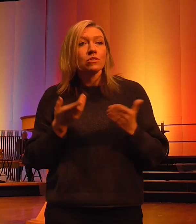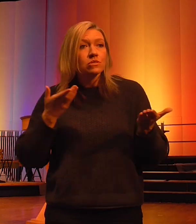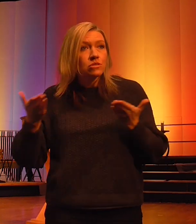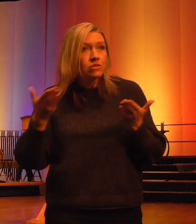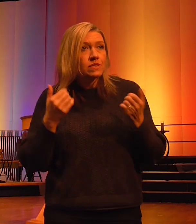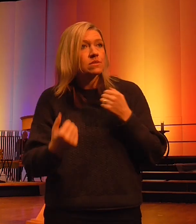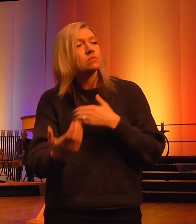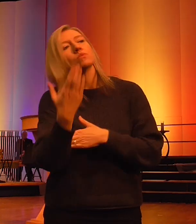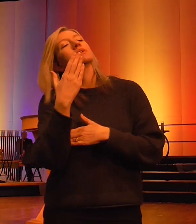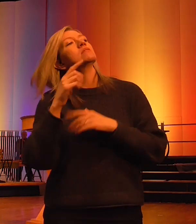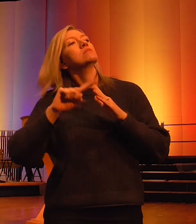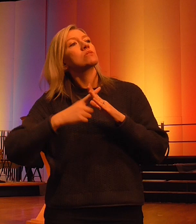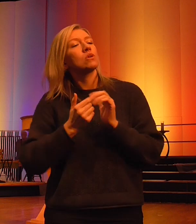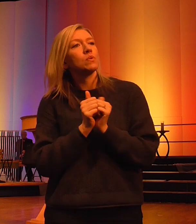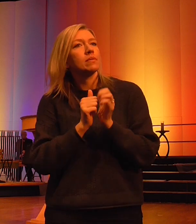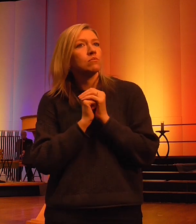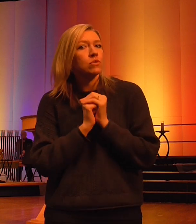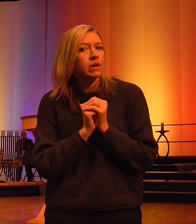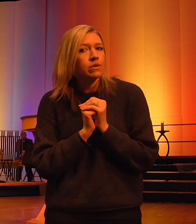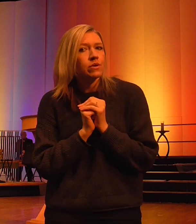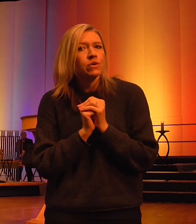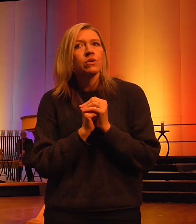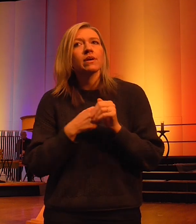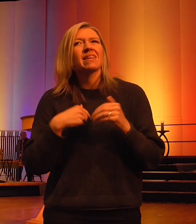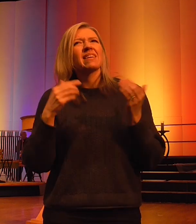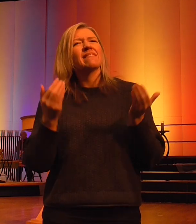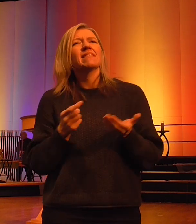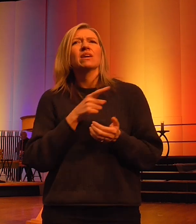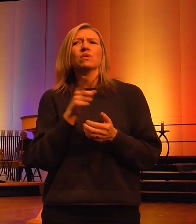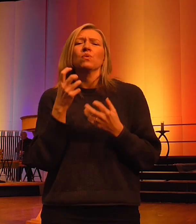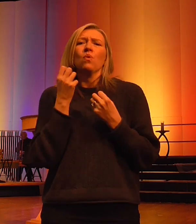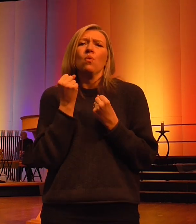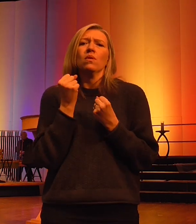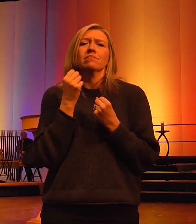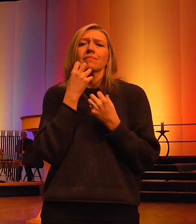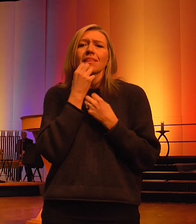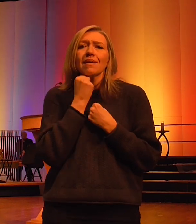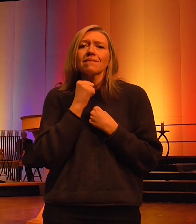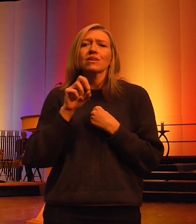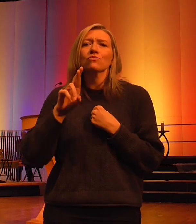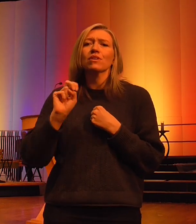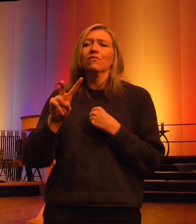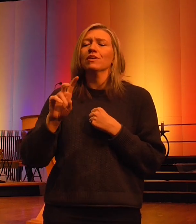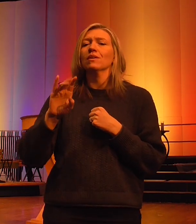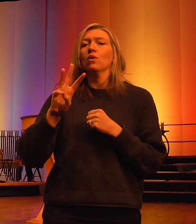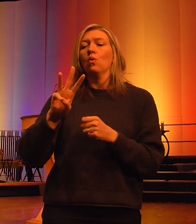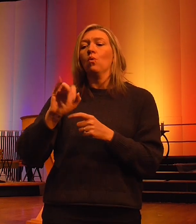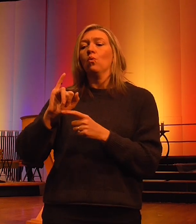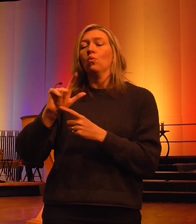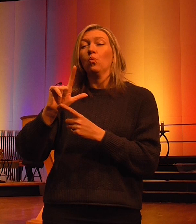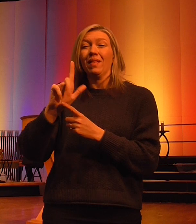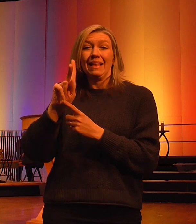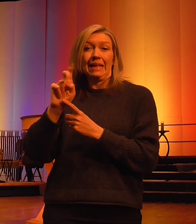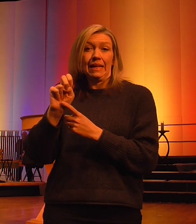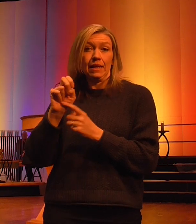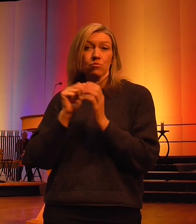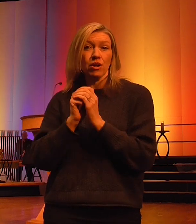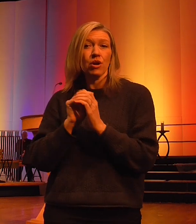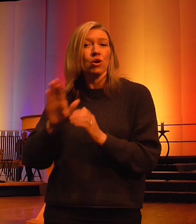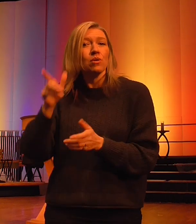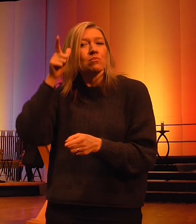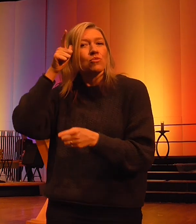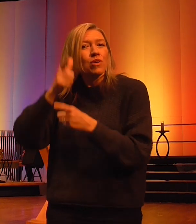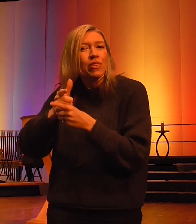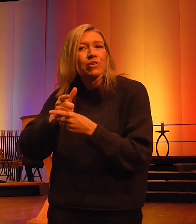forward in prayer. And I invite you to hold our beloved Reverend Carol Wilkie in prayer. Her brother Kurt passed away yesterday